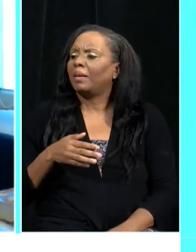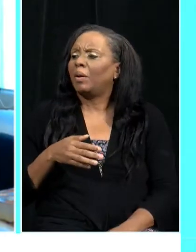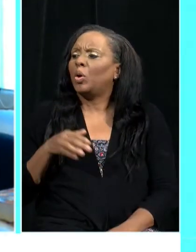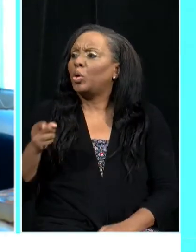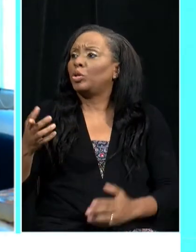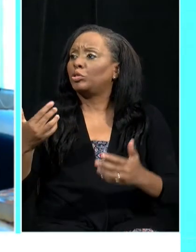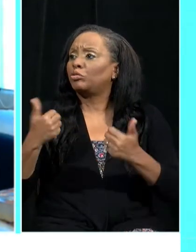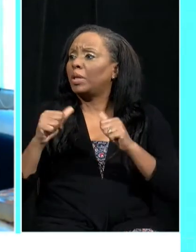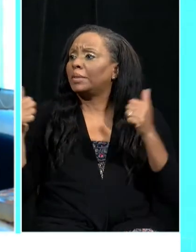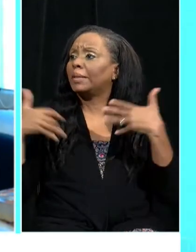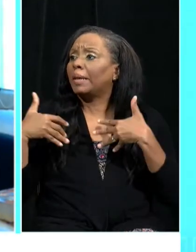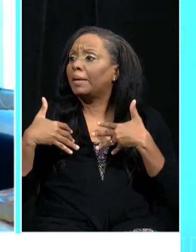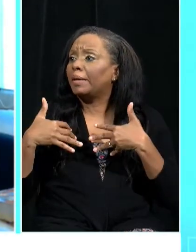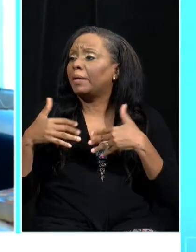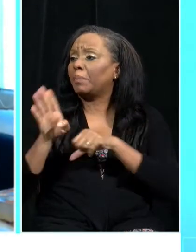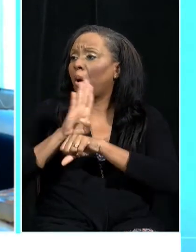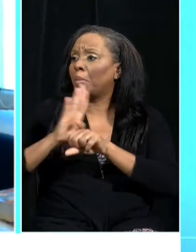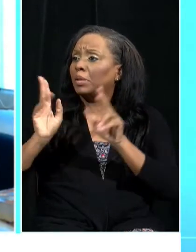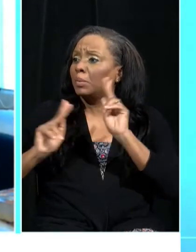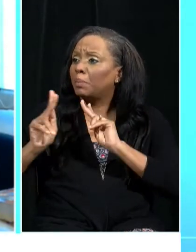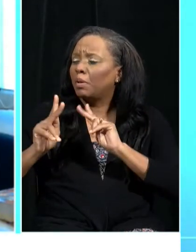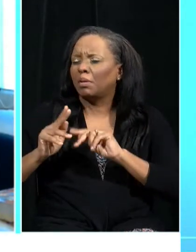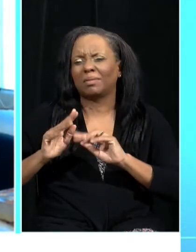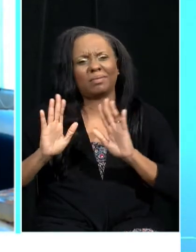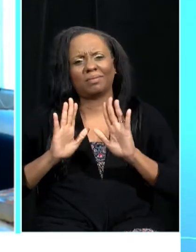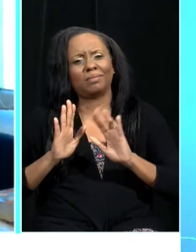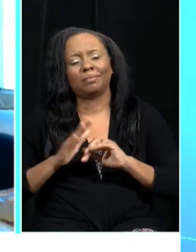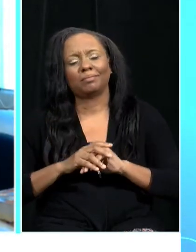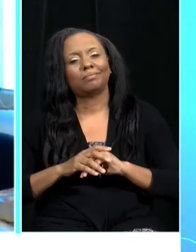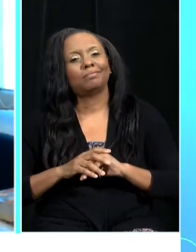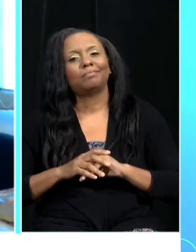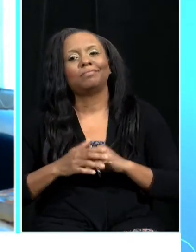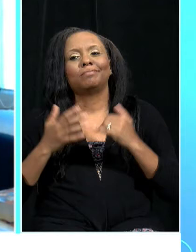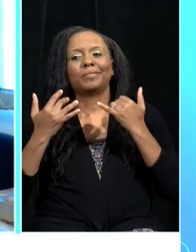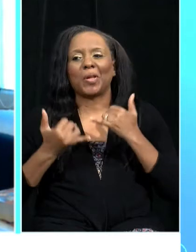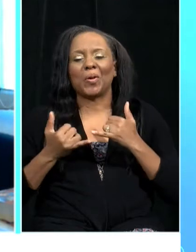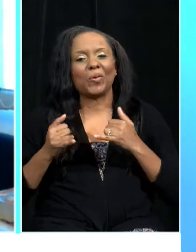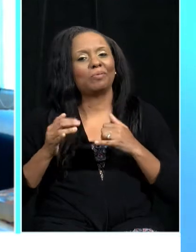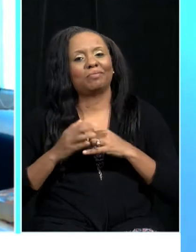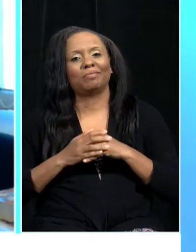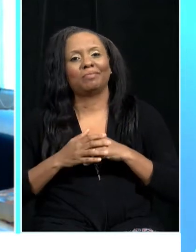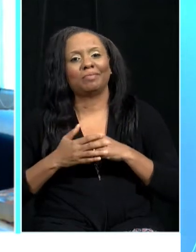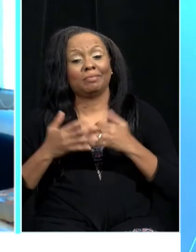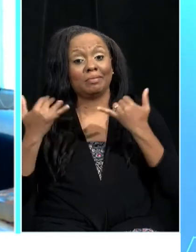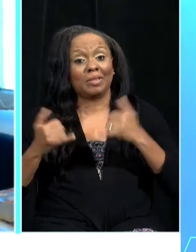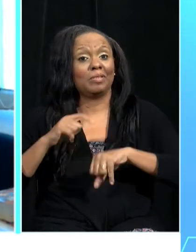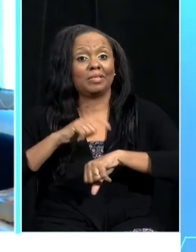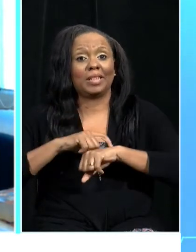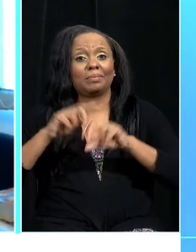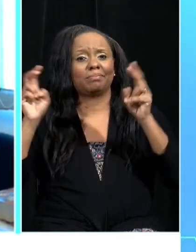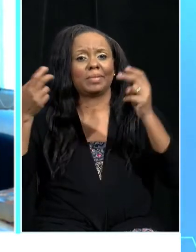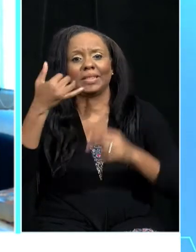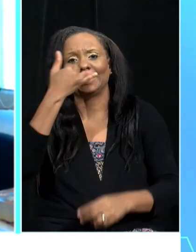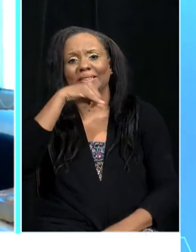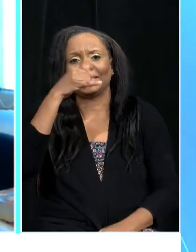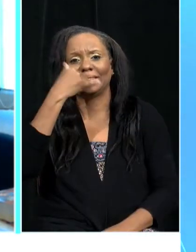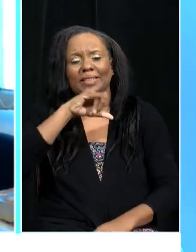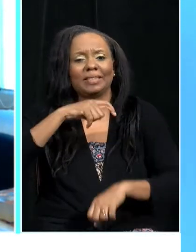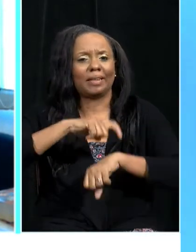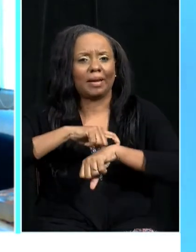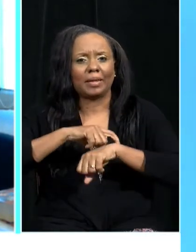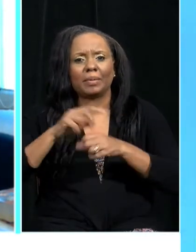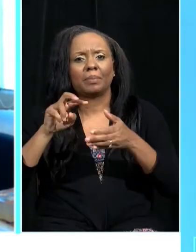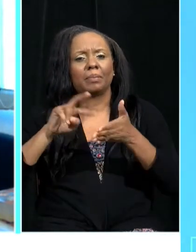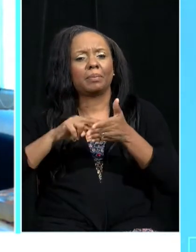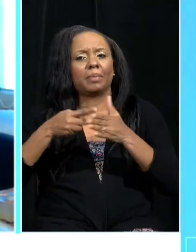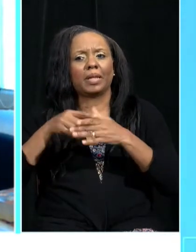forget that anything that's going to affect our fiscal conduct or budgetary governance does remain